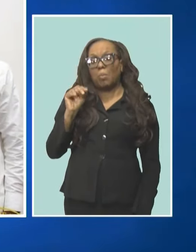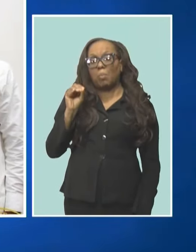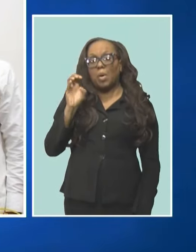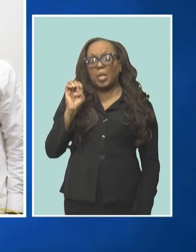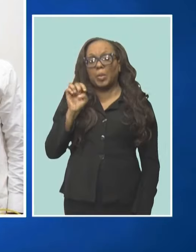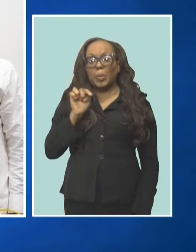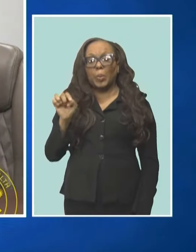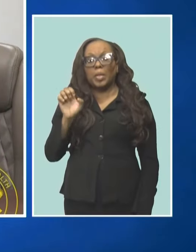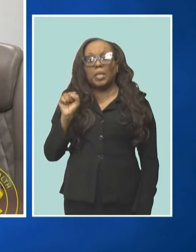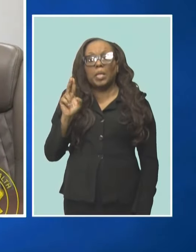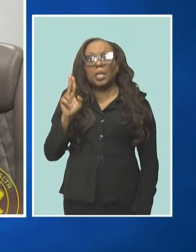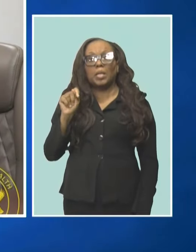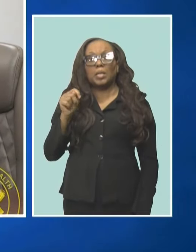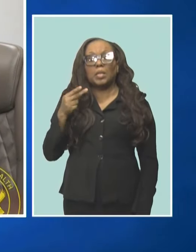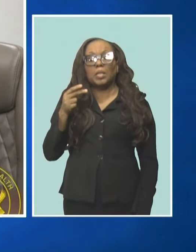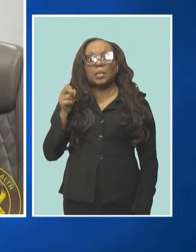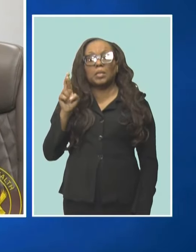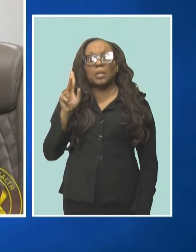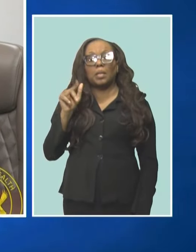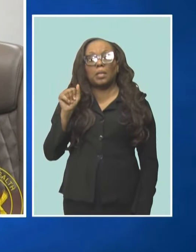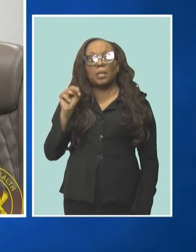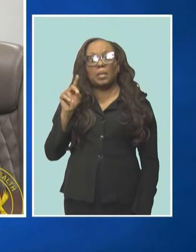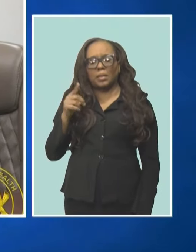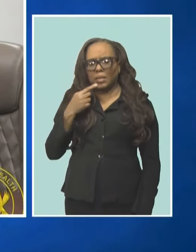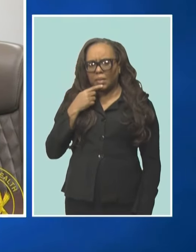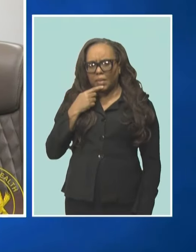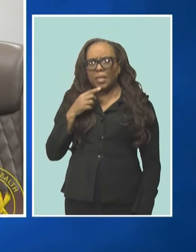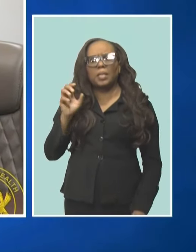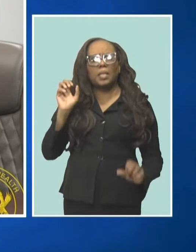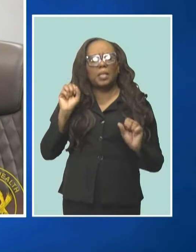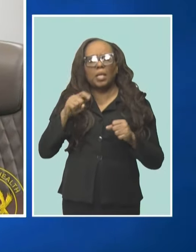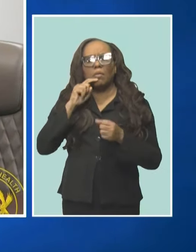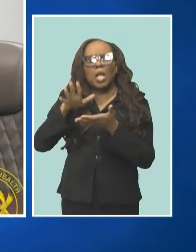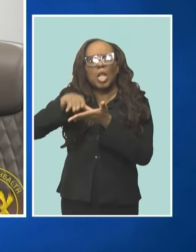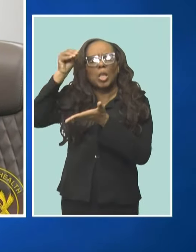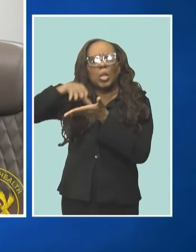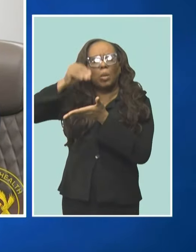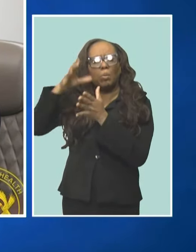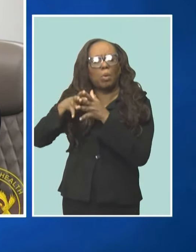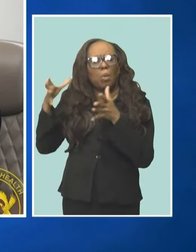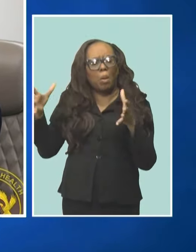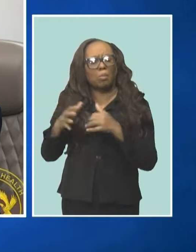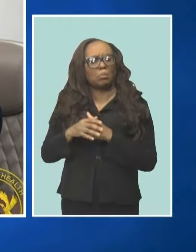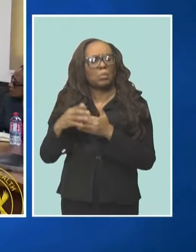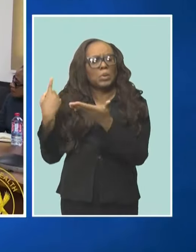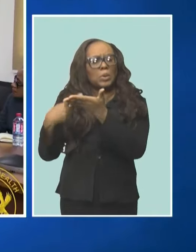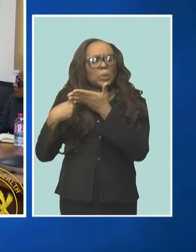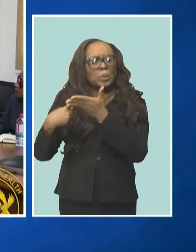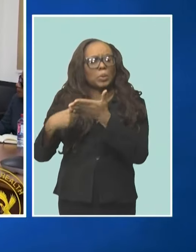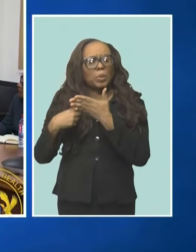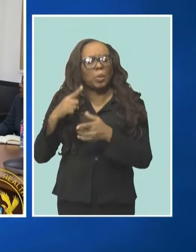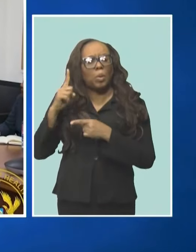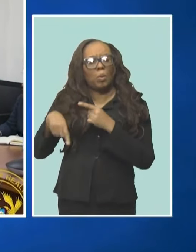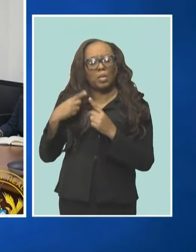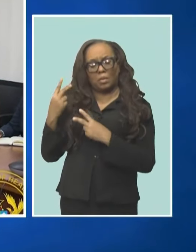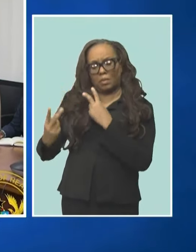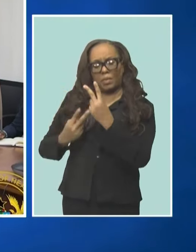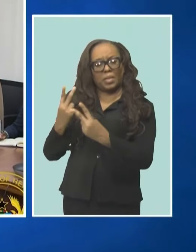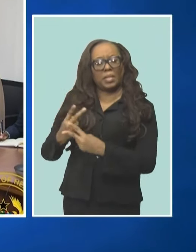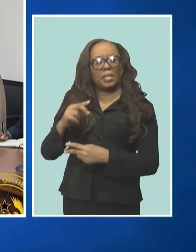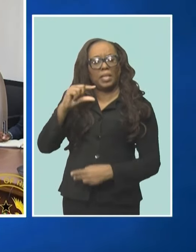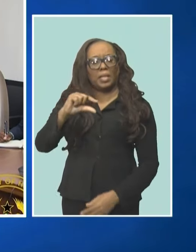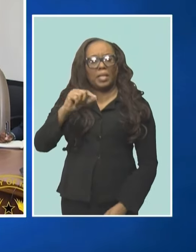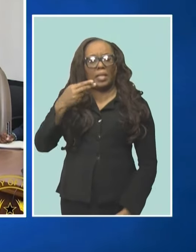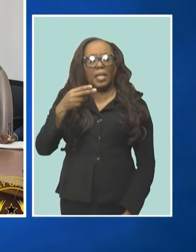the nurses can gain practical experience in the field. That matter and others were discussed as she paid a courtesy call on the